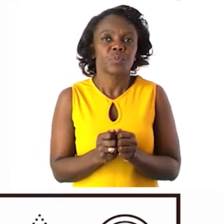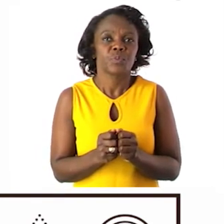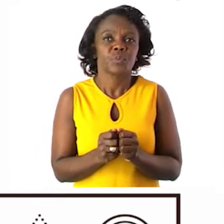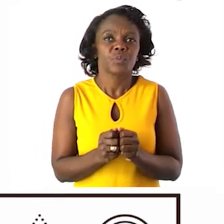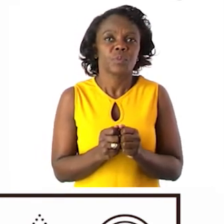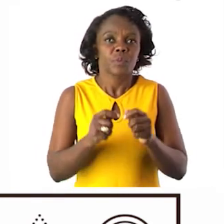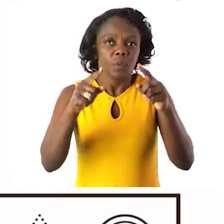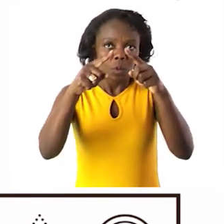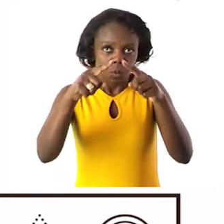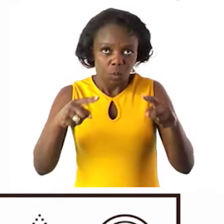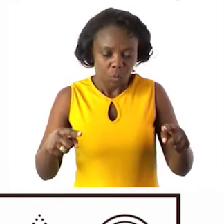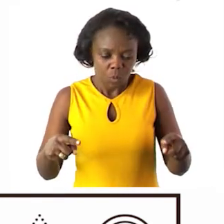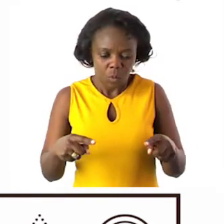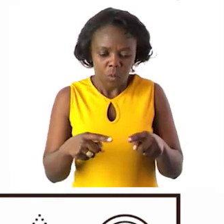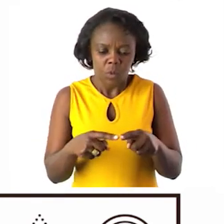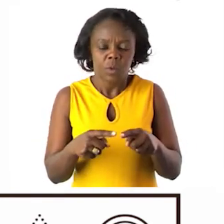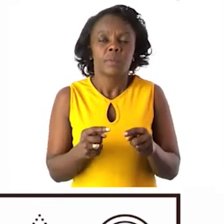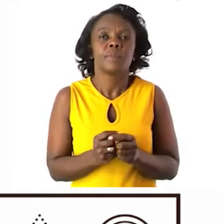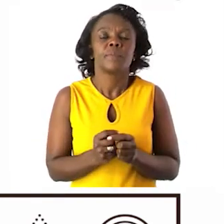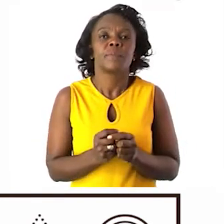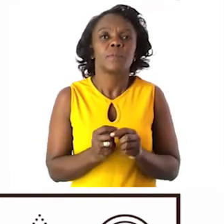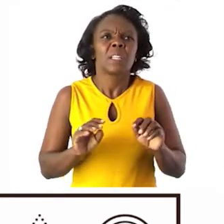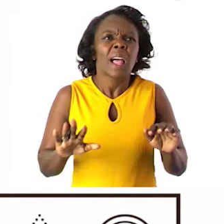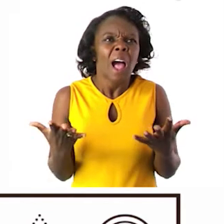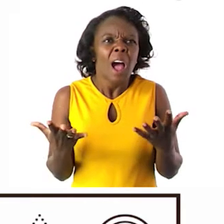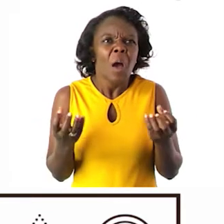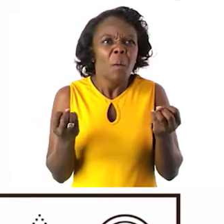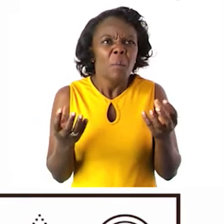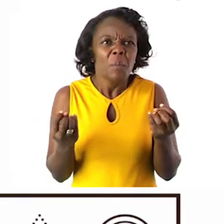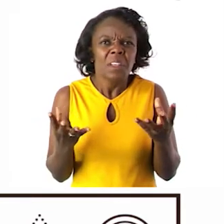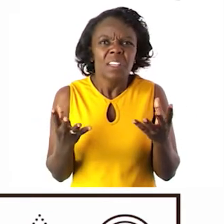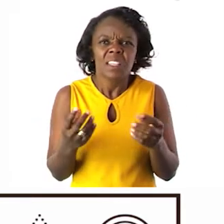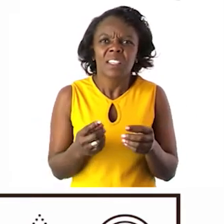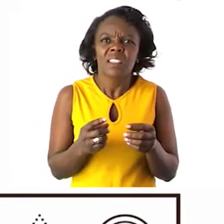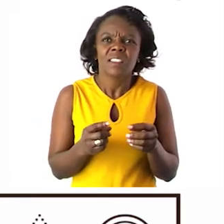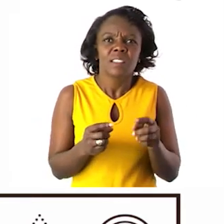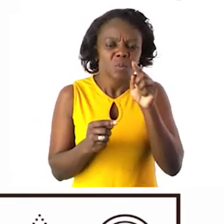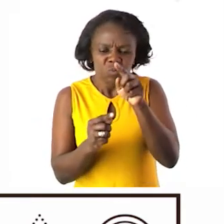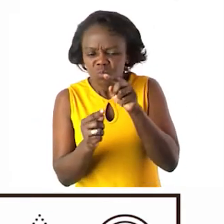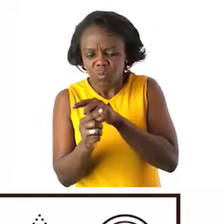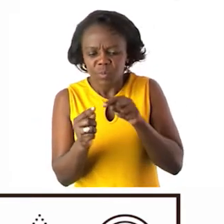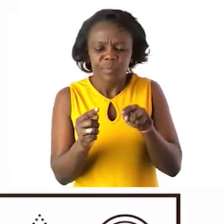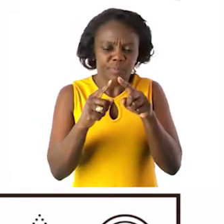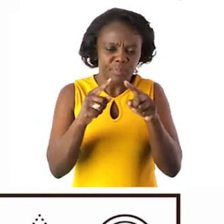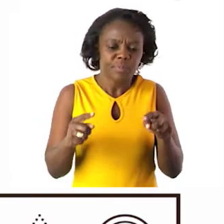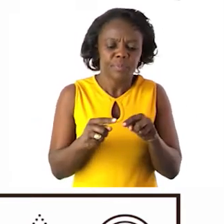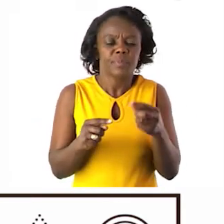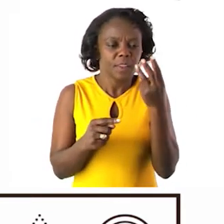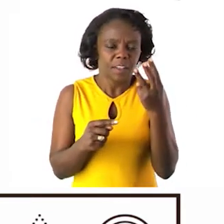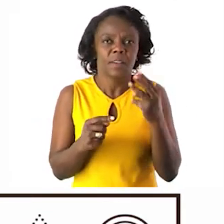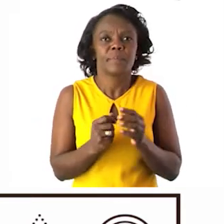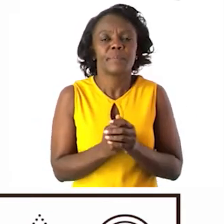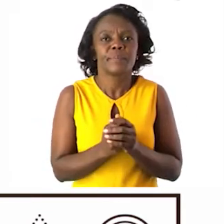have got the second one there. It's a triangle. It has got how many sides? 3 sides. And